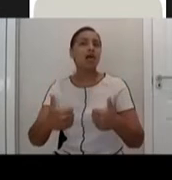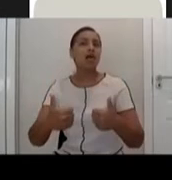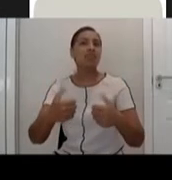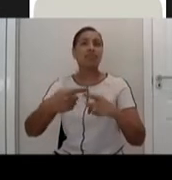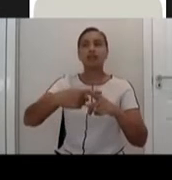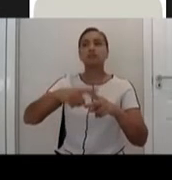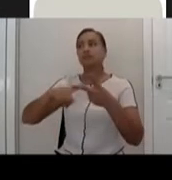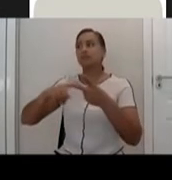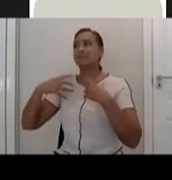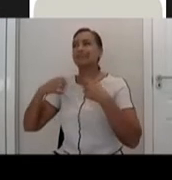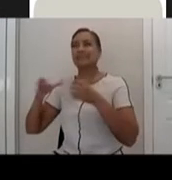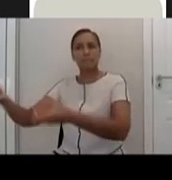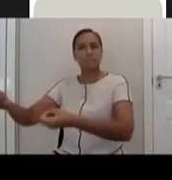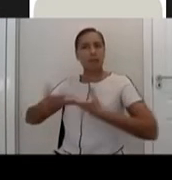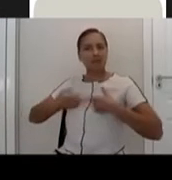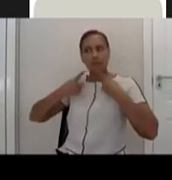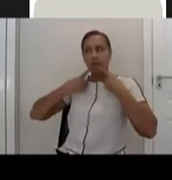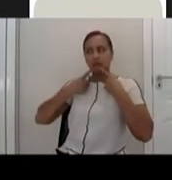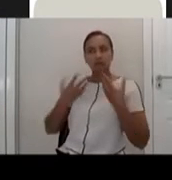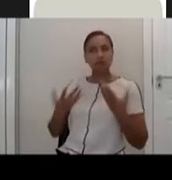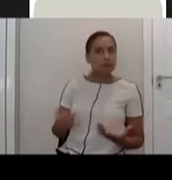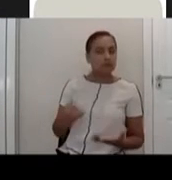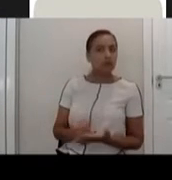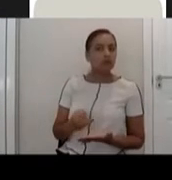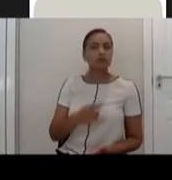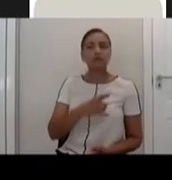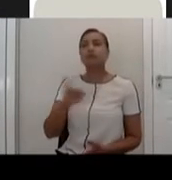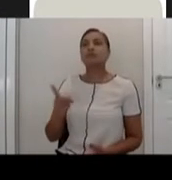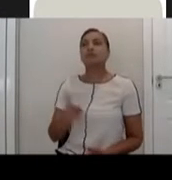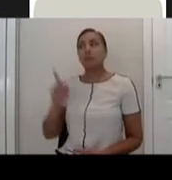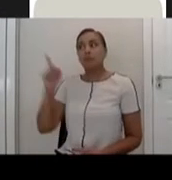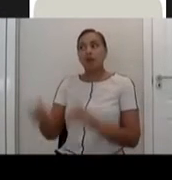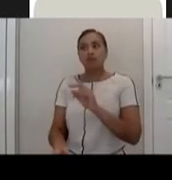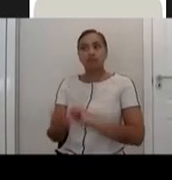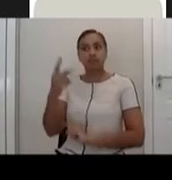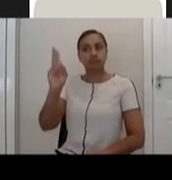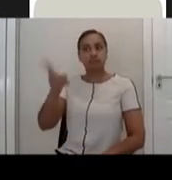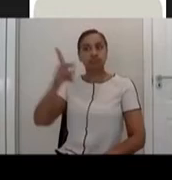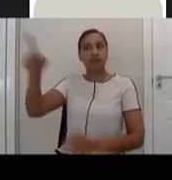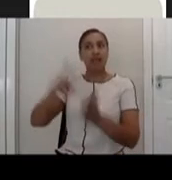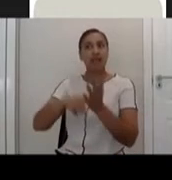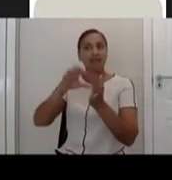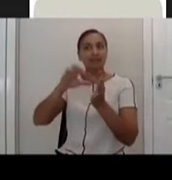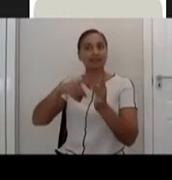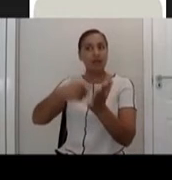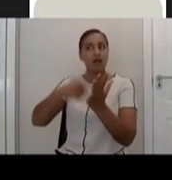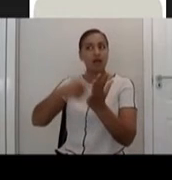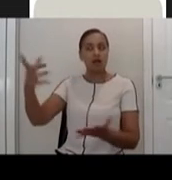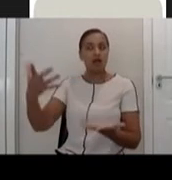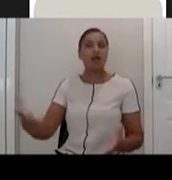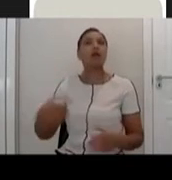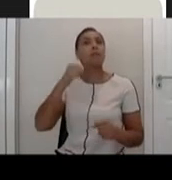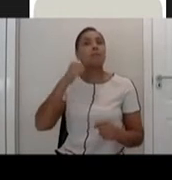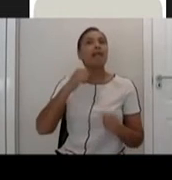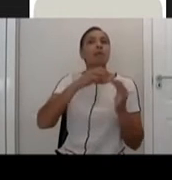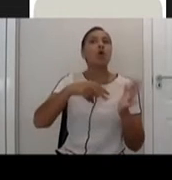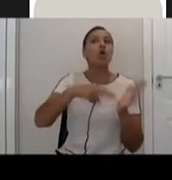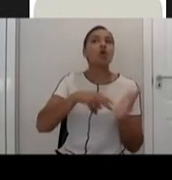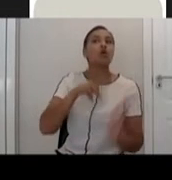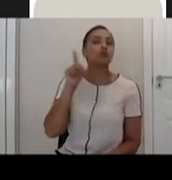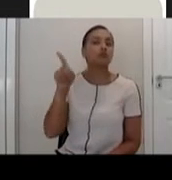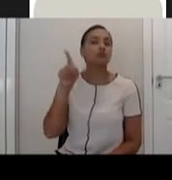teams initially. Certainly you saw that manifest itself in Leicester. Things have changed a bit, so the